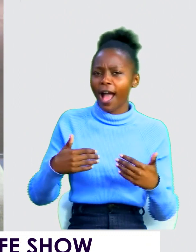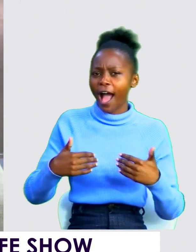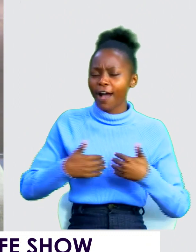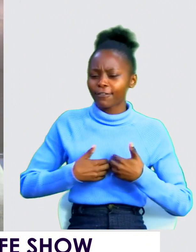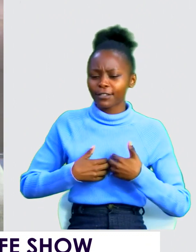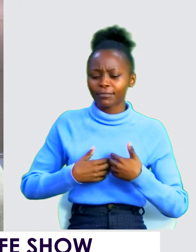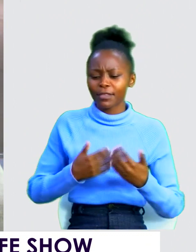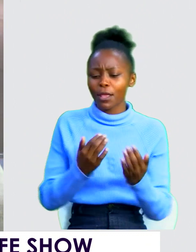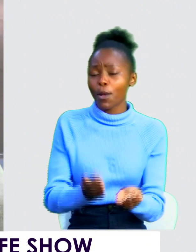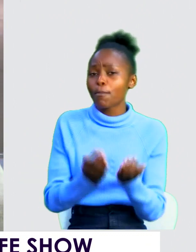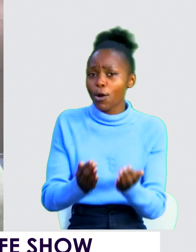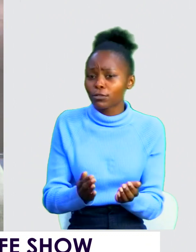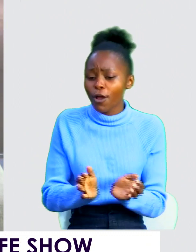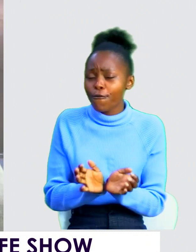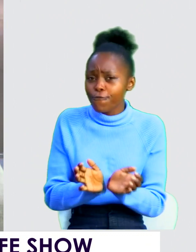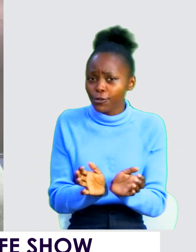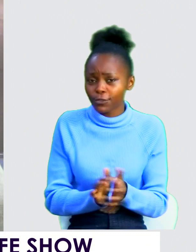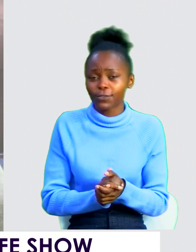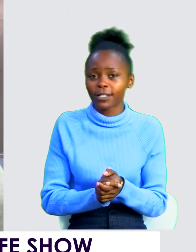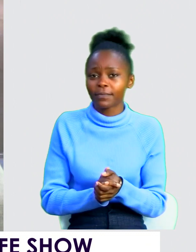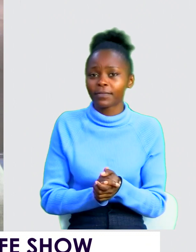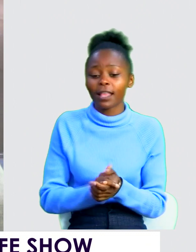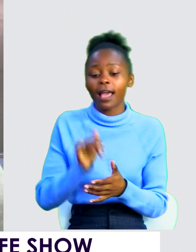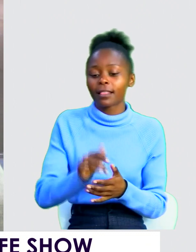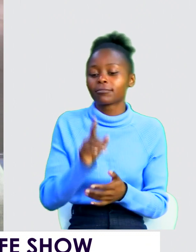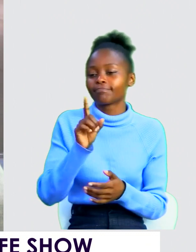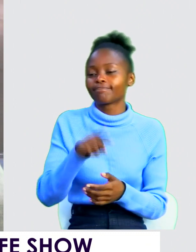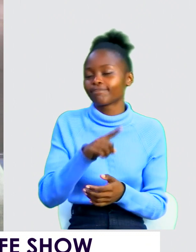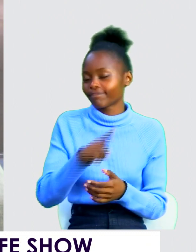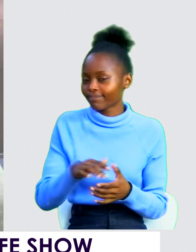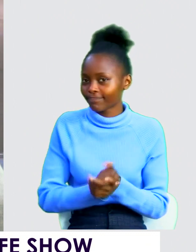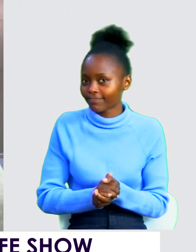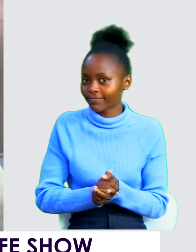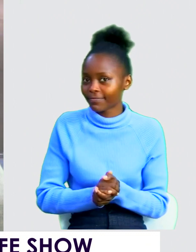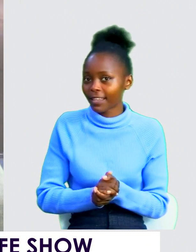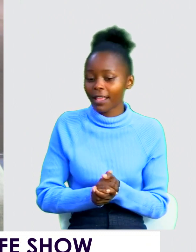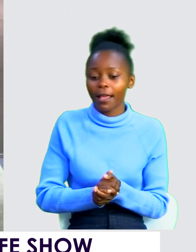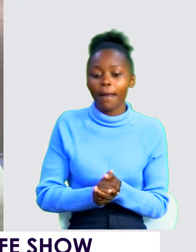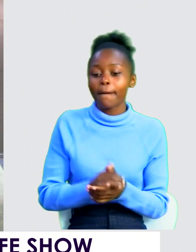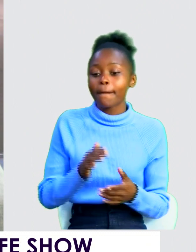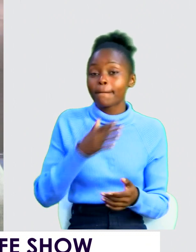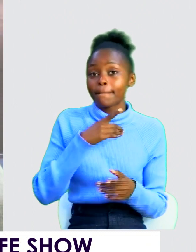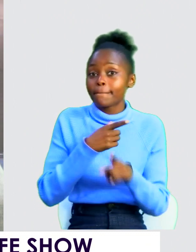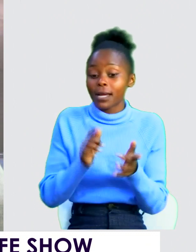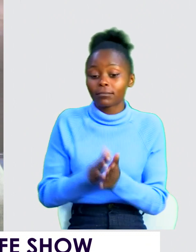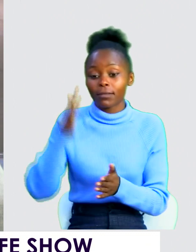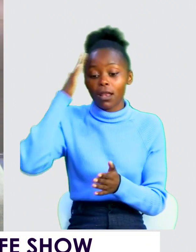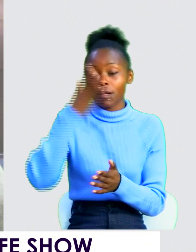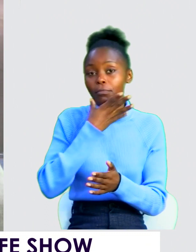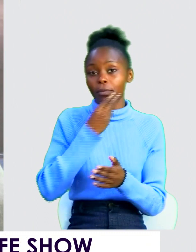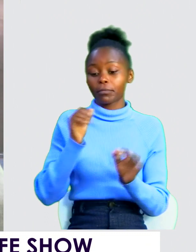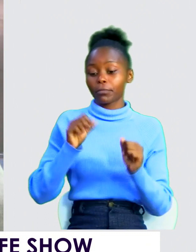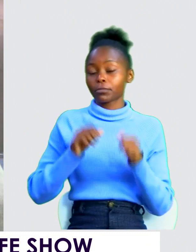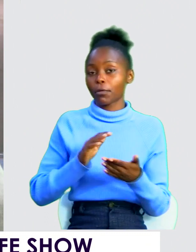mistake. But anyway, they were boys, and boys can be courageous. So they schemed a